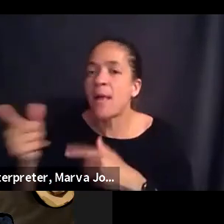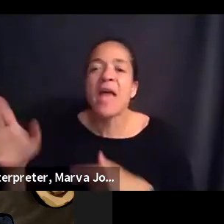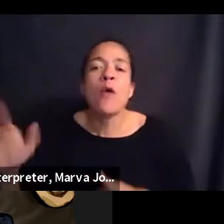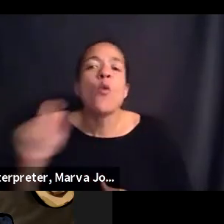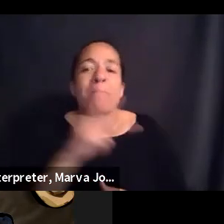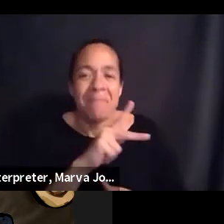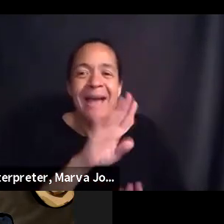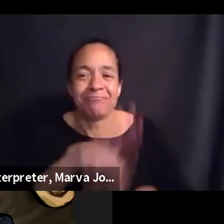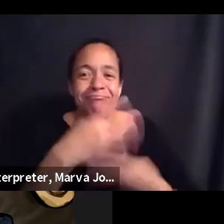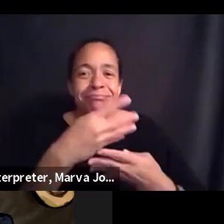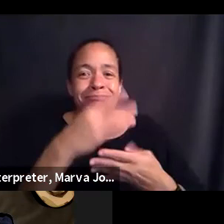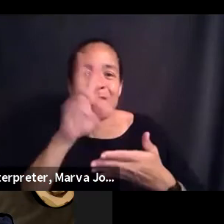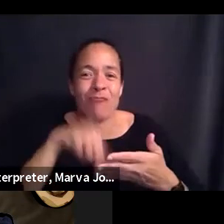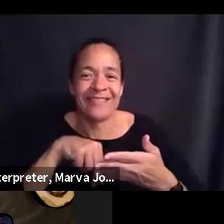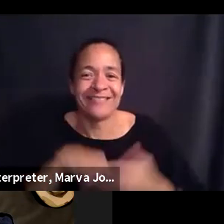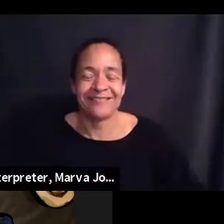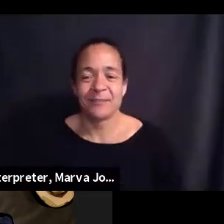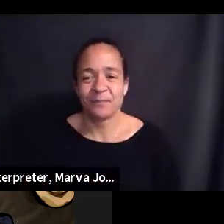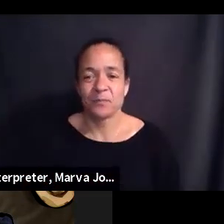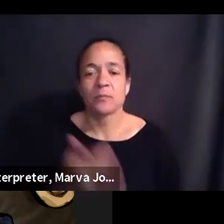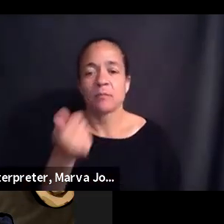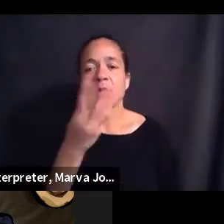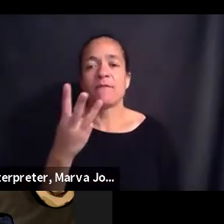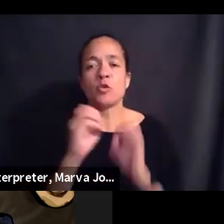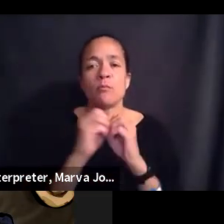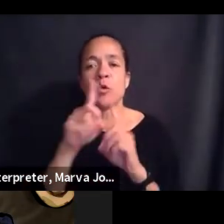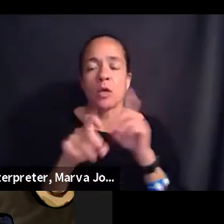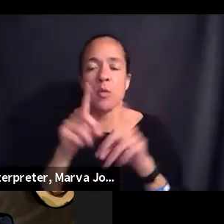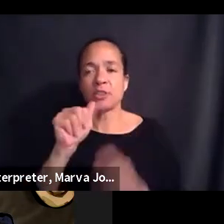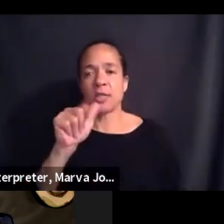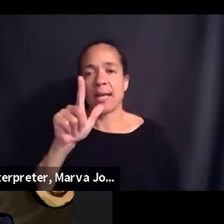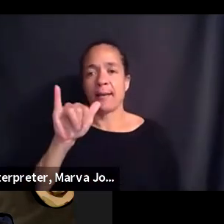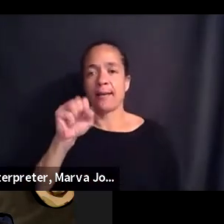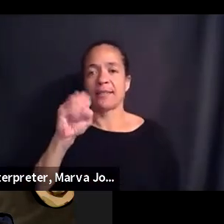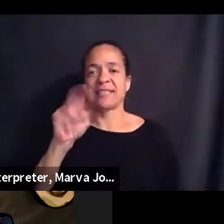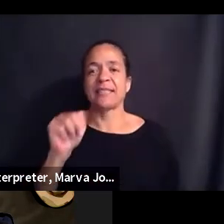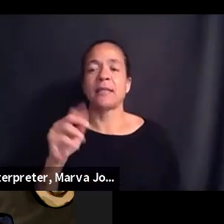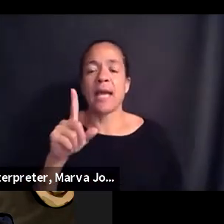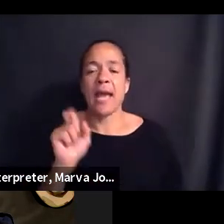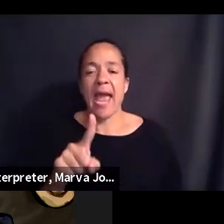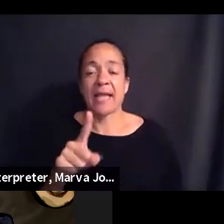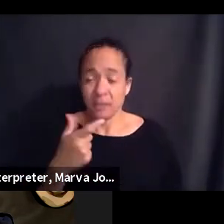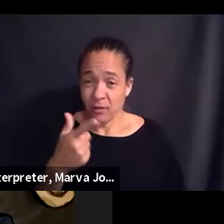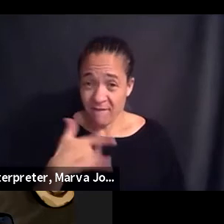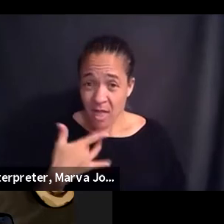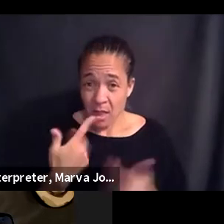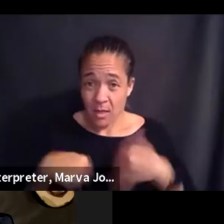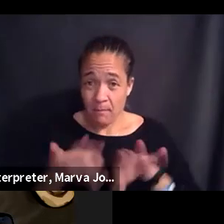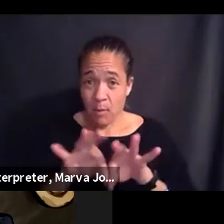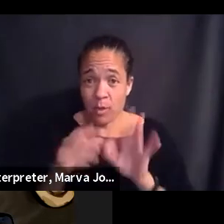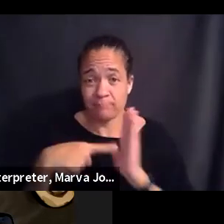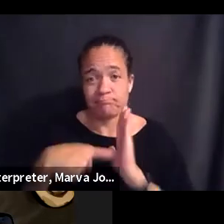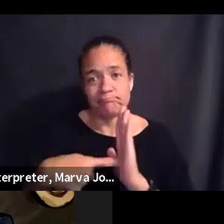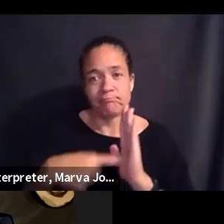it. A couple more questions from our friends. Allison asks, did you feel it was important for you to signal that your foundation was